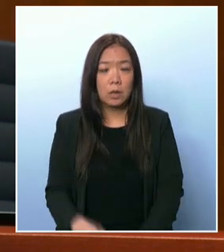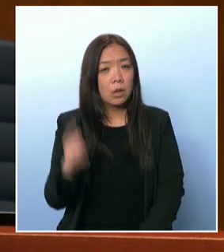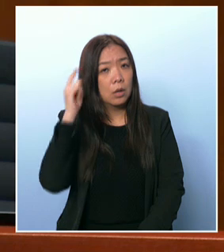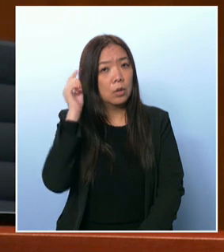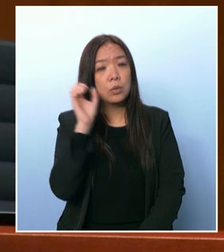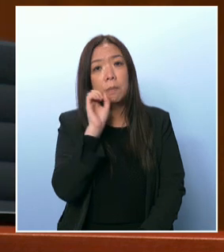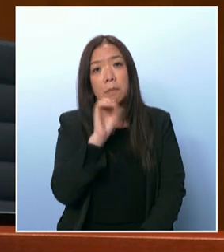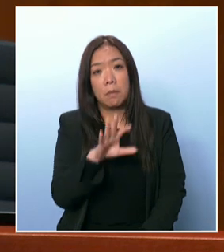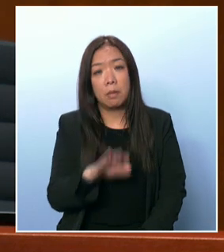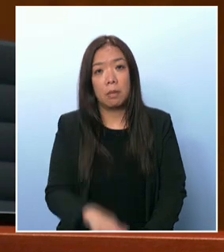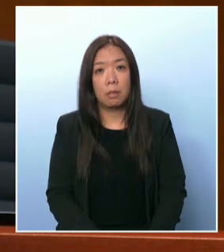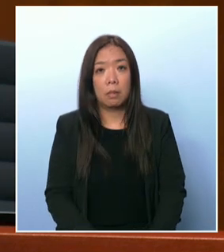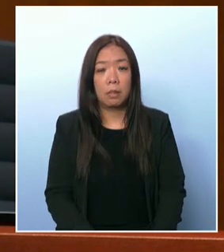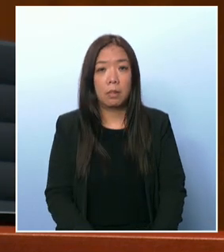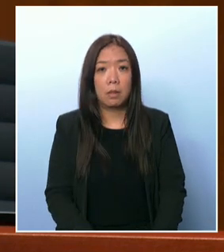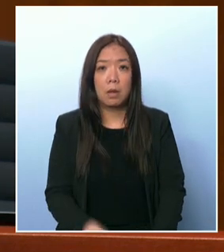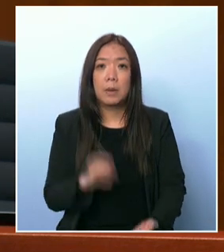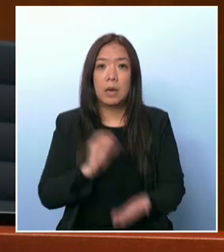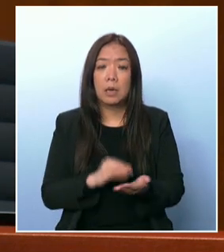these training facilities as well?